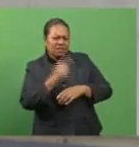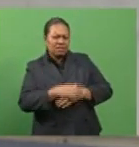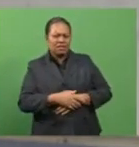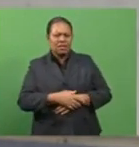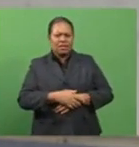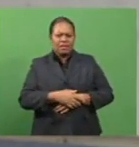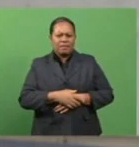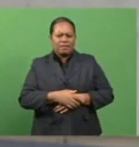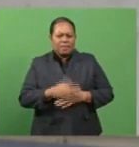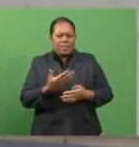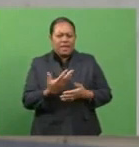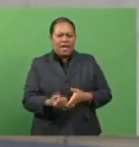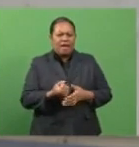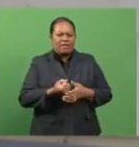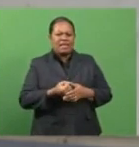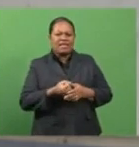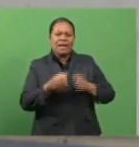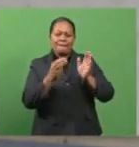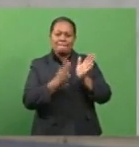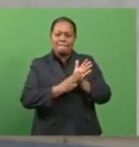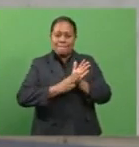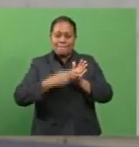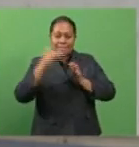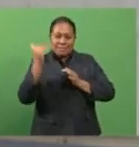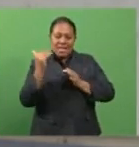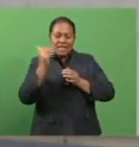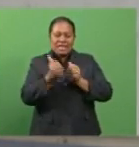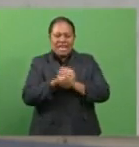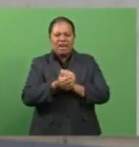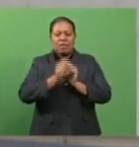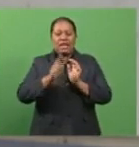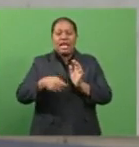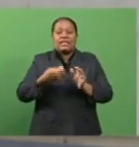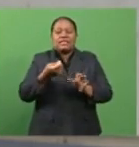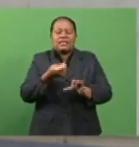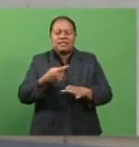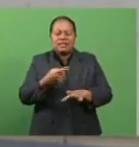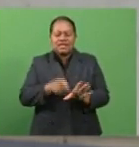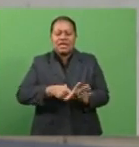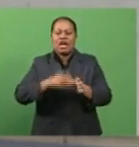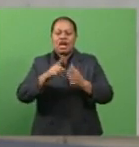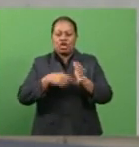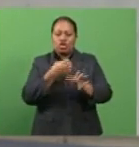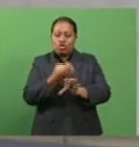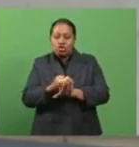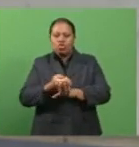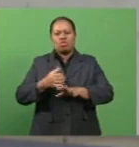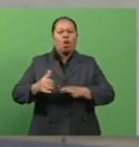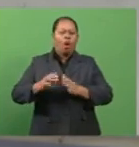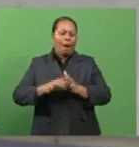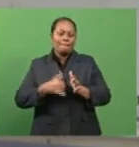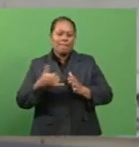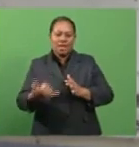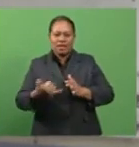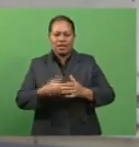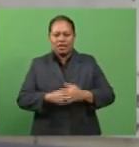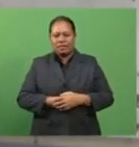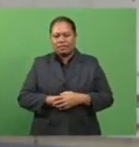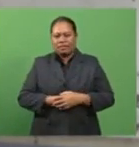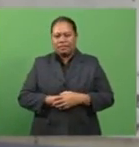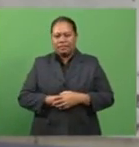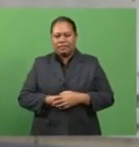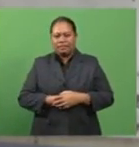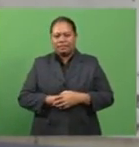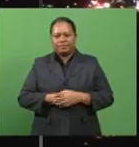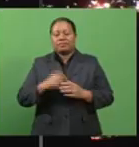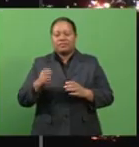to look at having the mini games in May or June. late May, early June